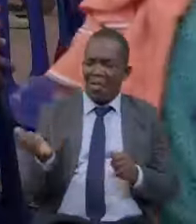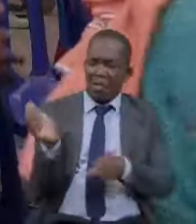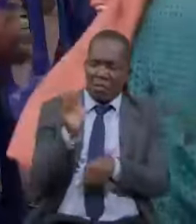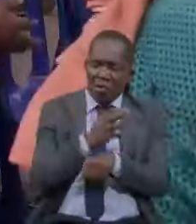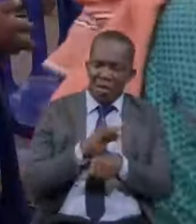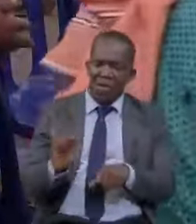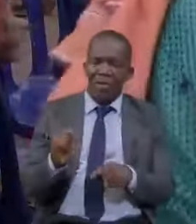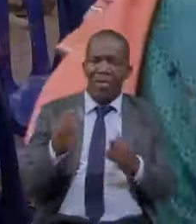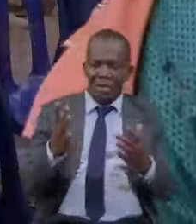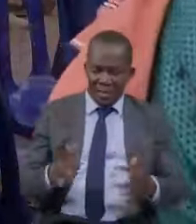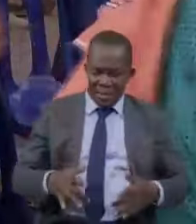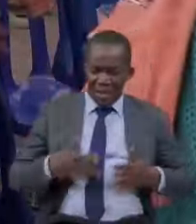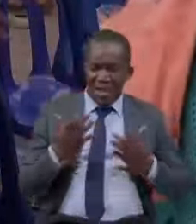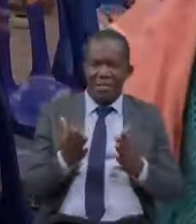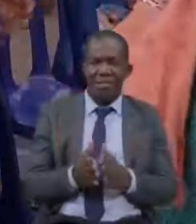to be free